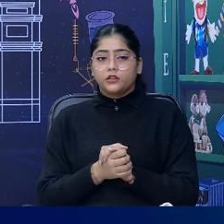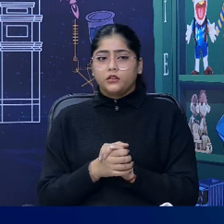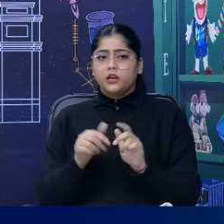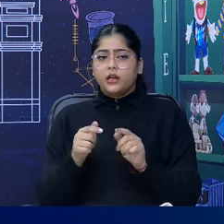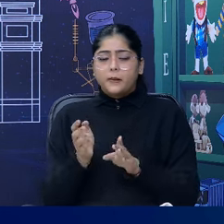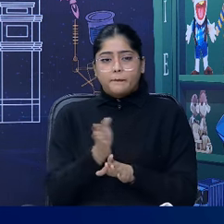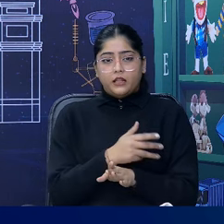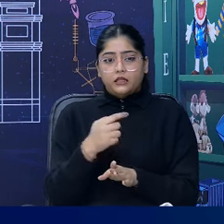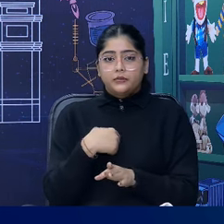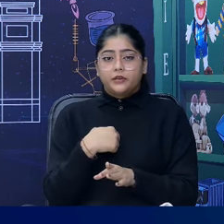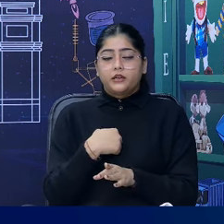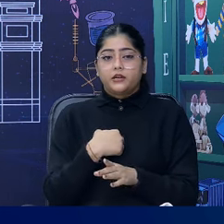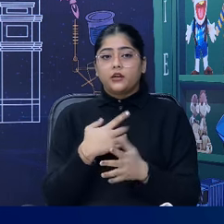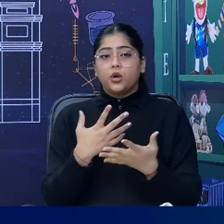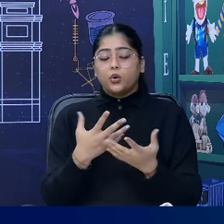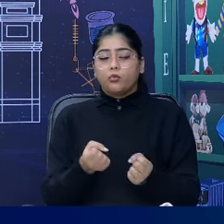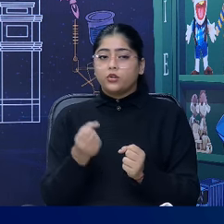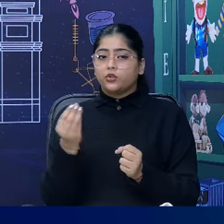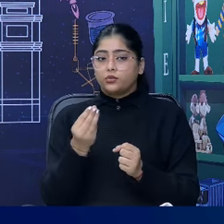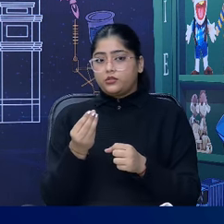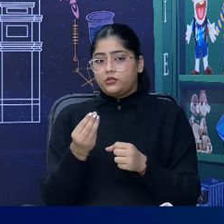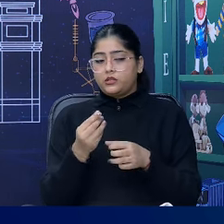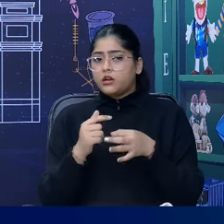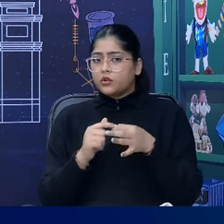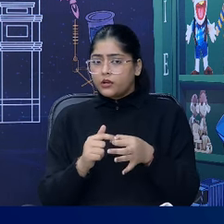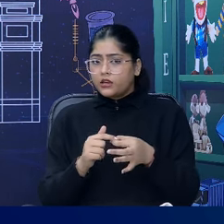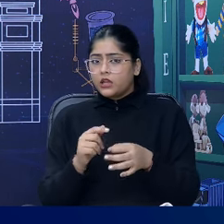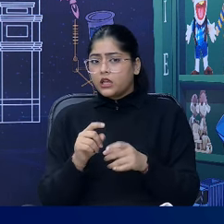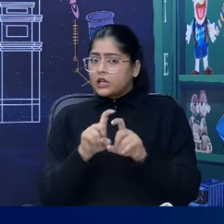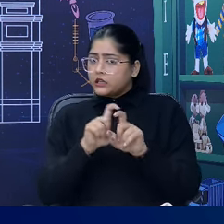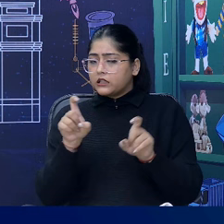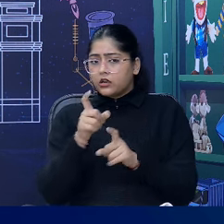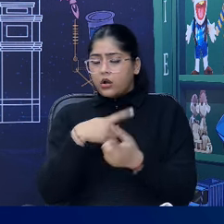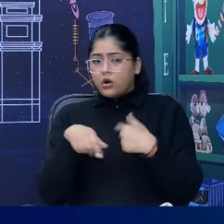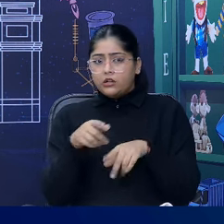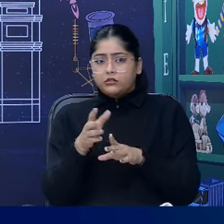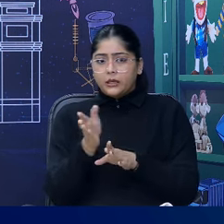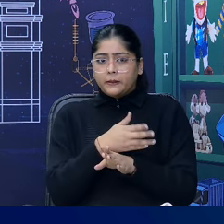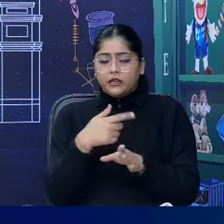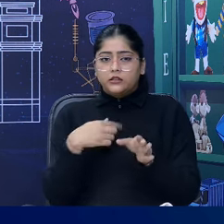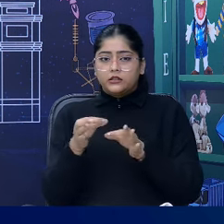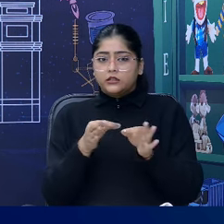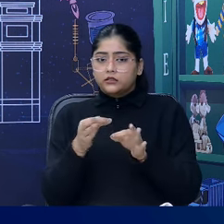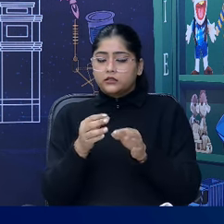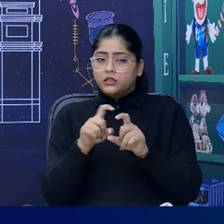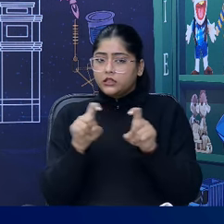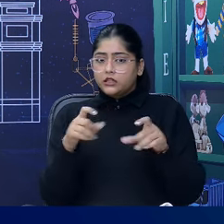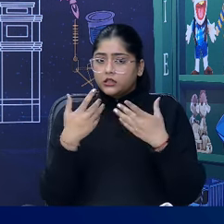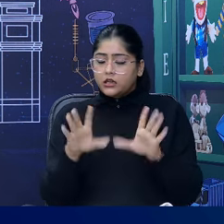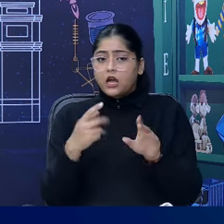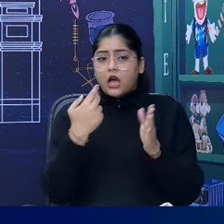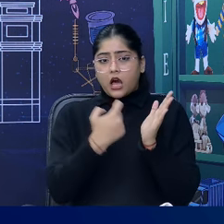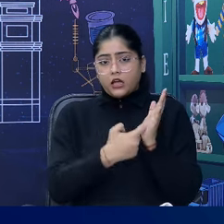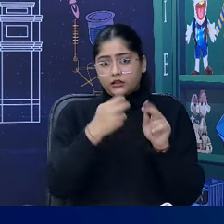the types of sets, I want to ask you students, is it clear about the ways to write, I mean roster